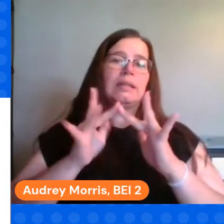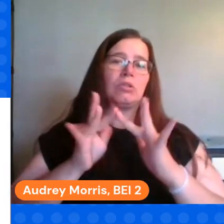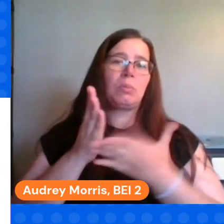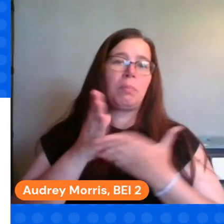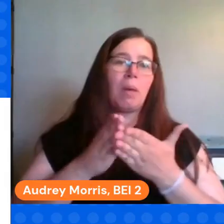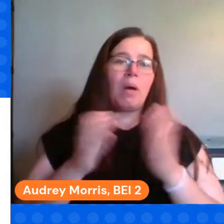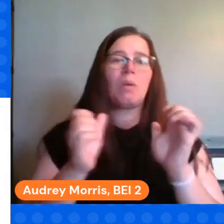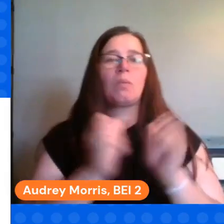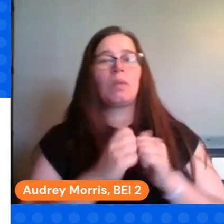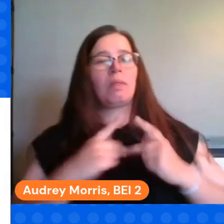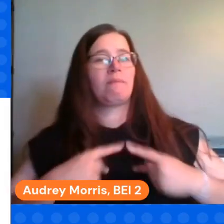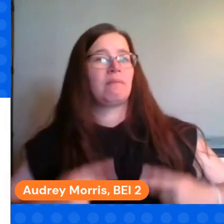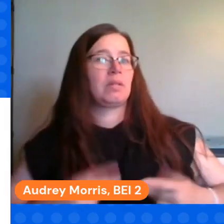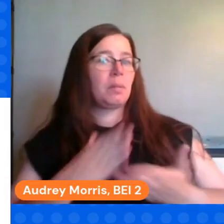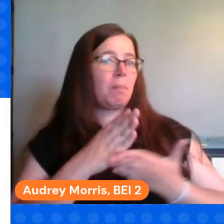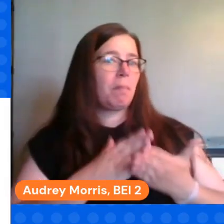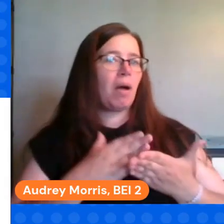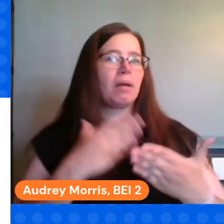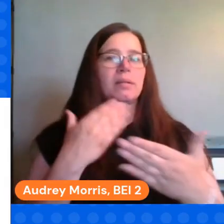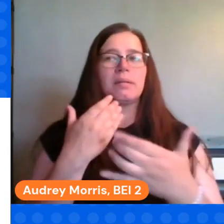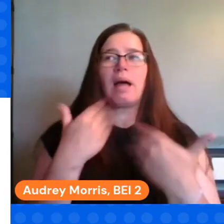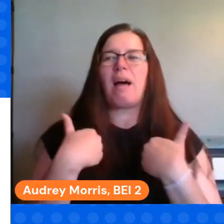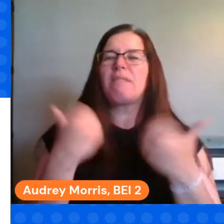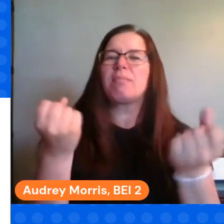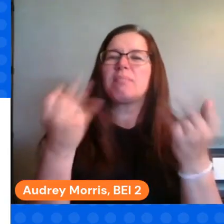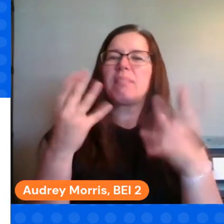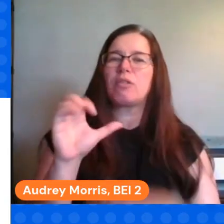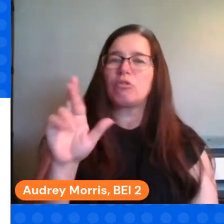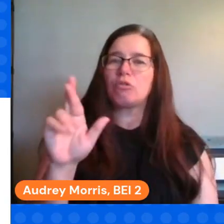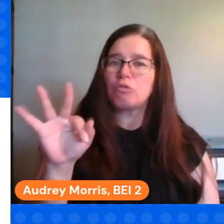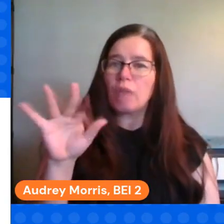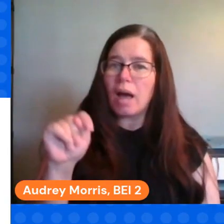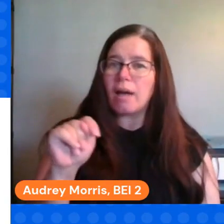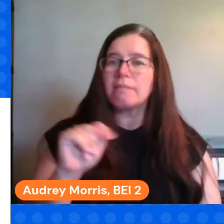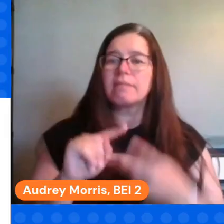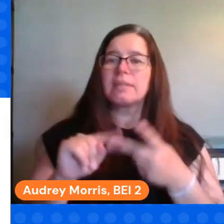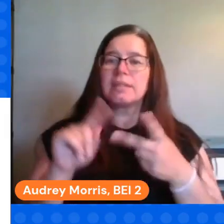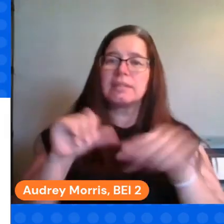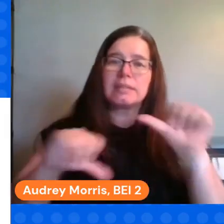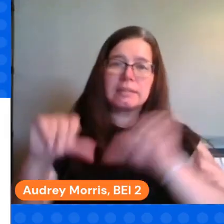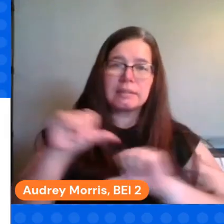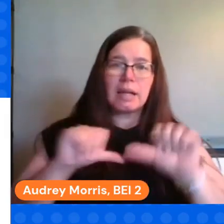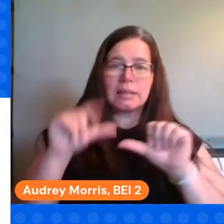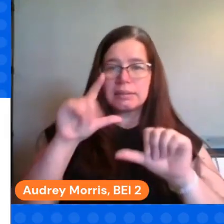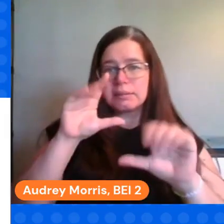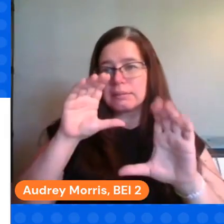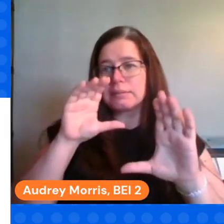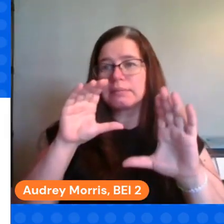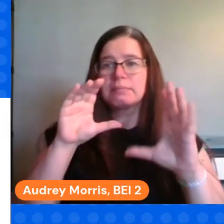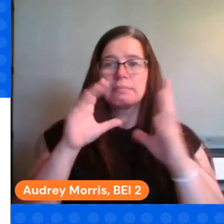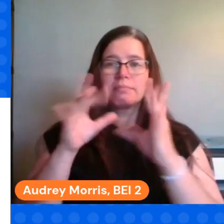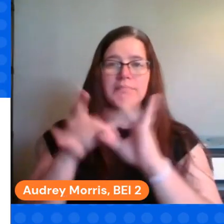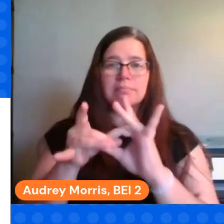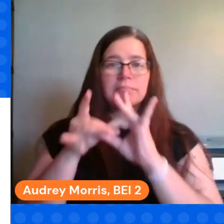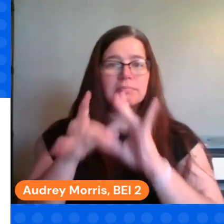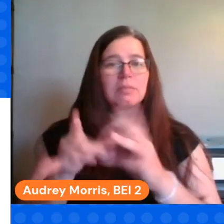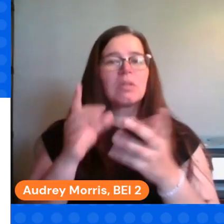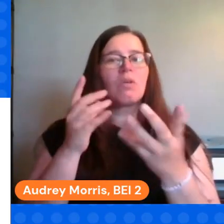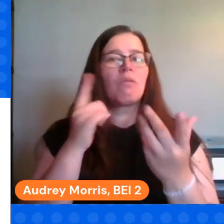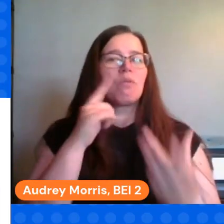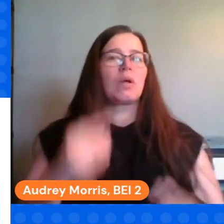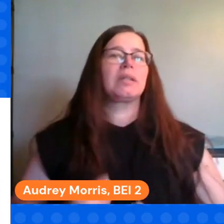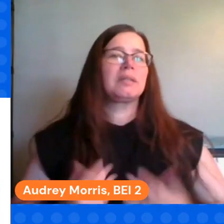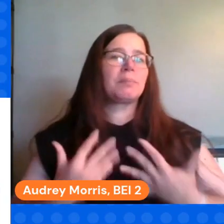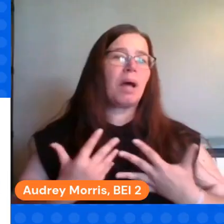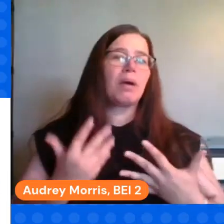part, so lots of crafting there and science explorations too. So you can always check that out to get inspired and learn how to make